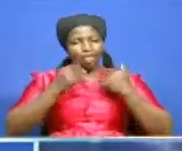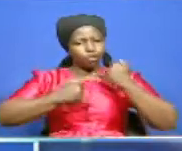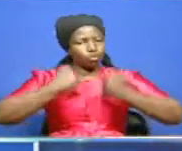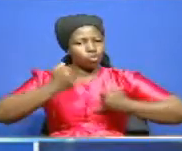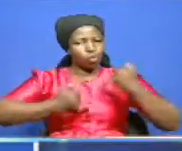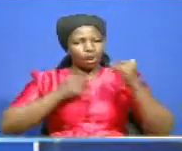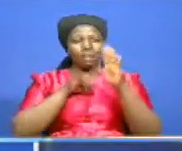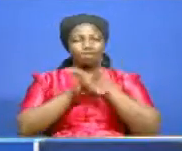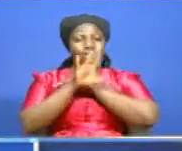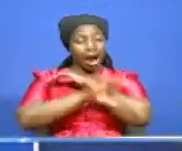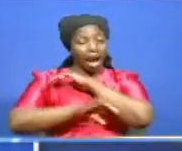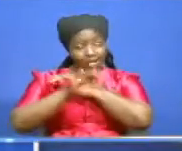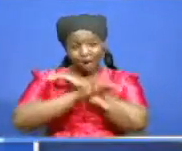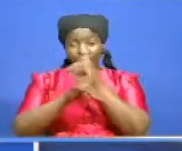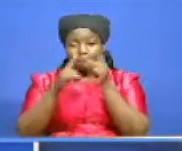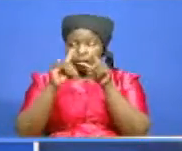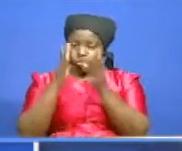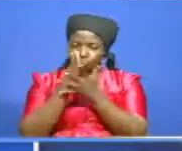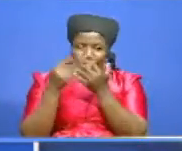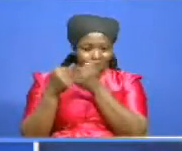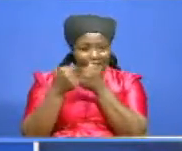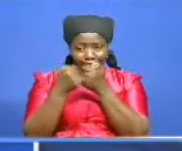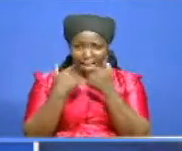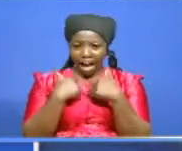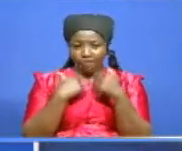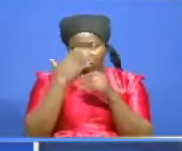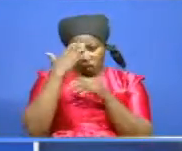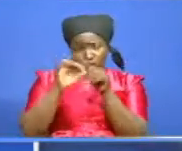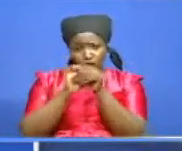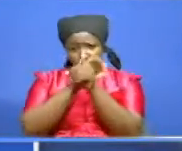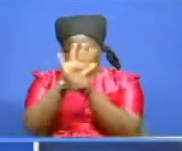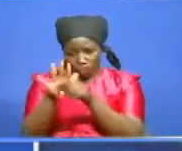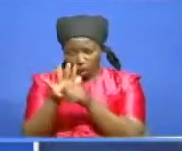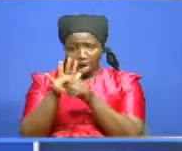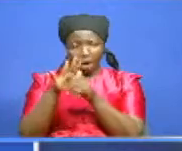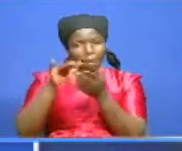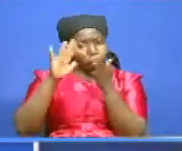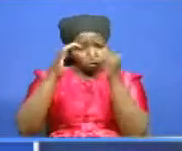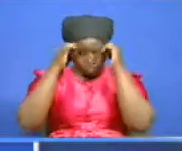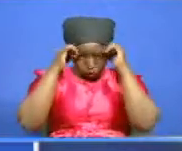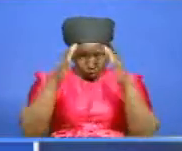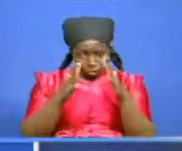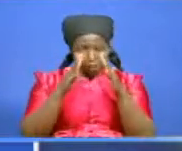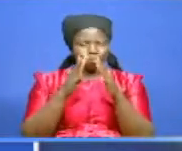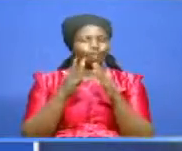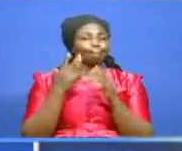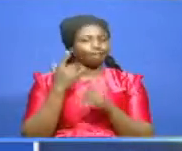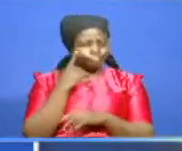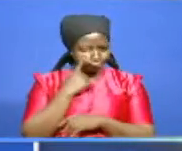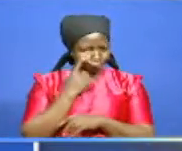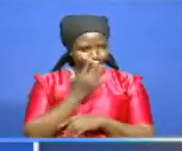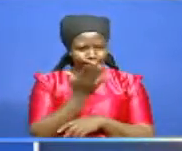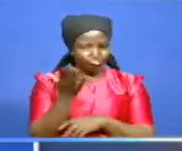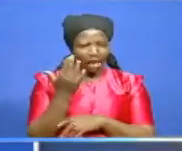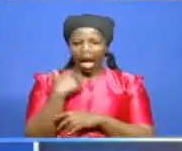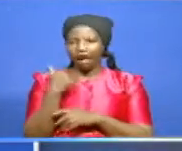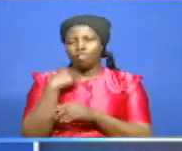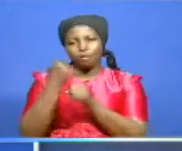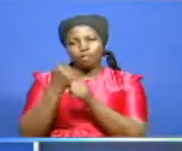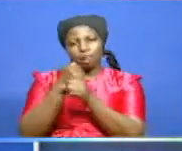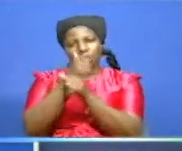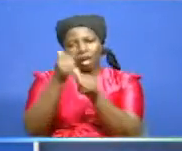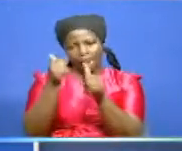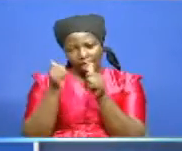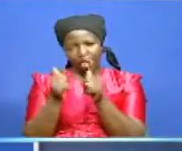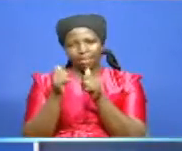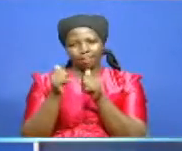country. Despite the challenges posed by the COVID-19 pandemic, most pupils appear to have set their sights on the prize